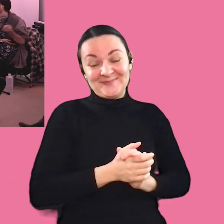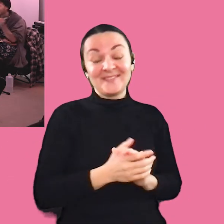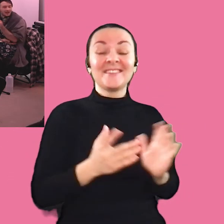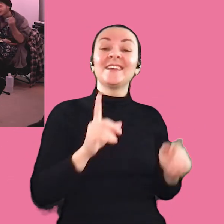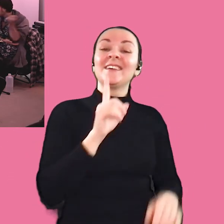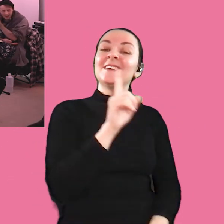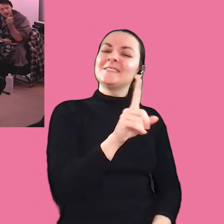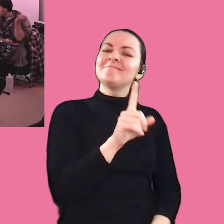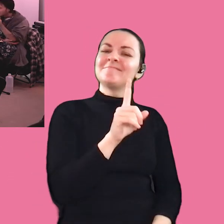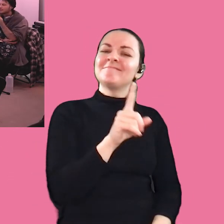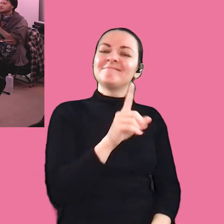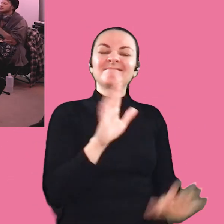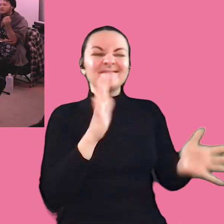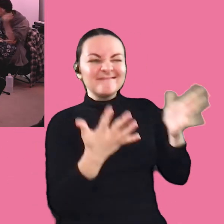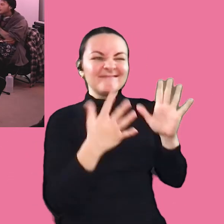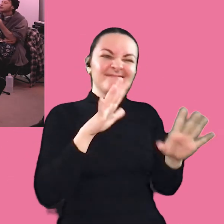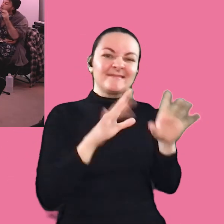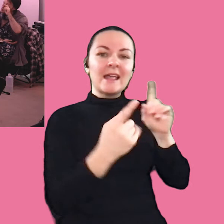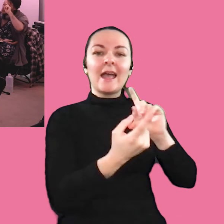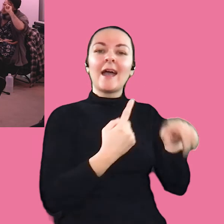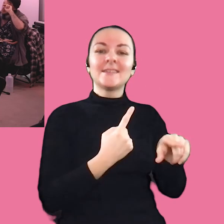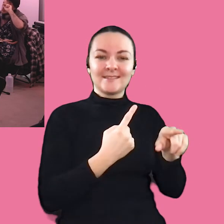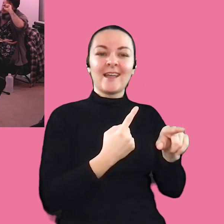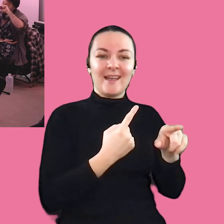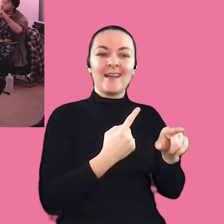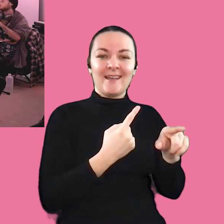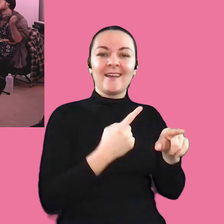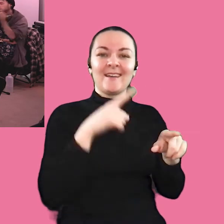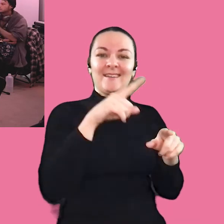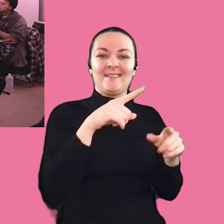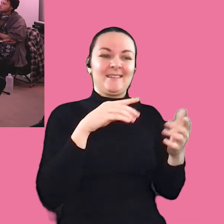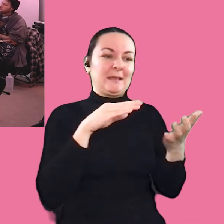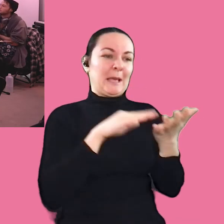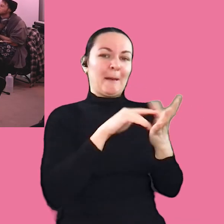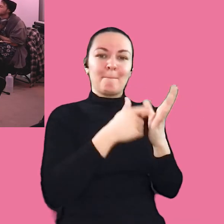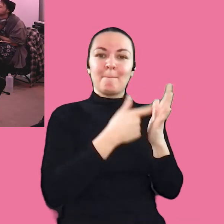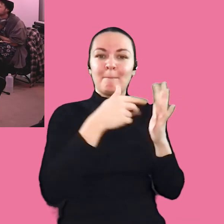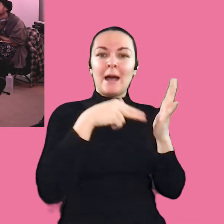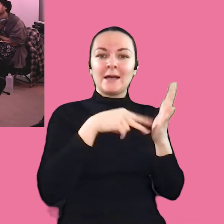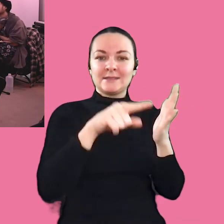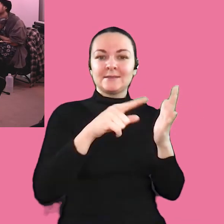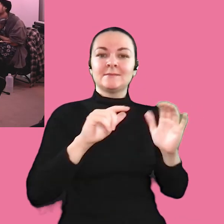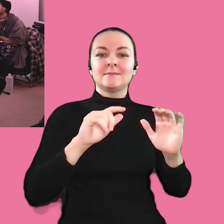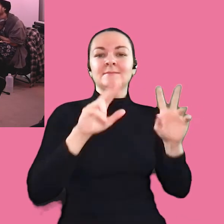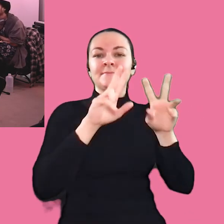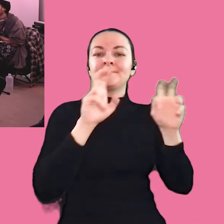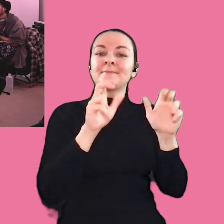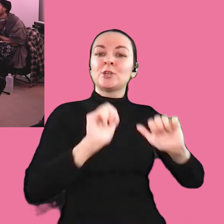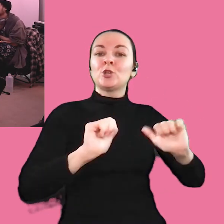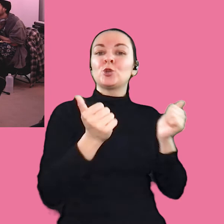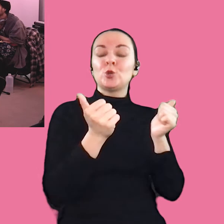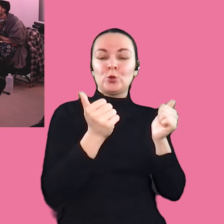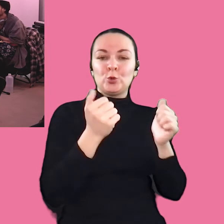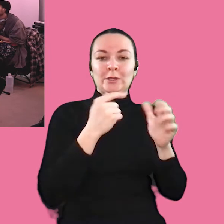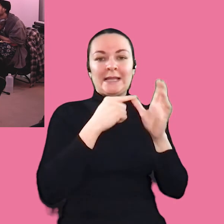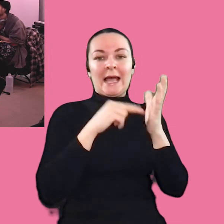However, I do have a sort of answer, and when Martin ran the sort of Good Ancestor workshop, looking